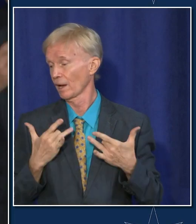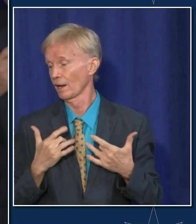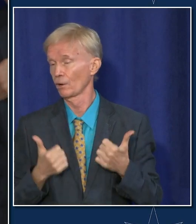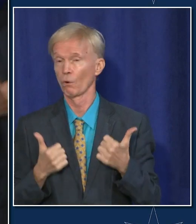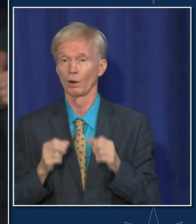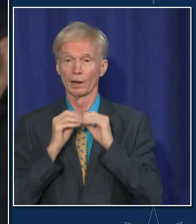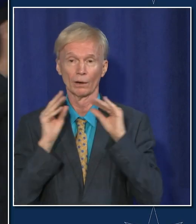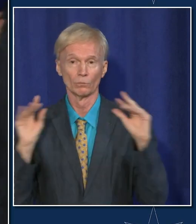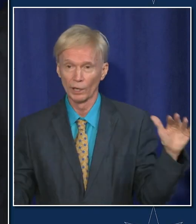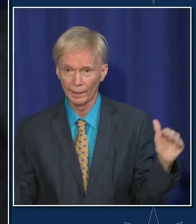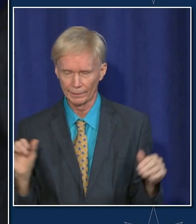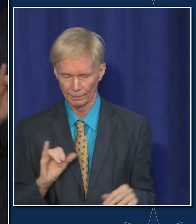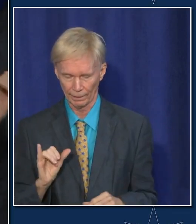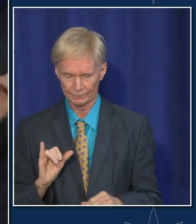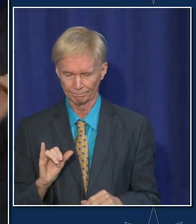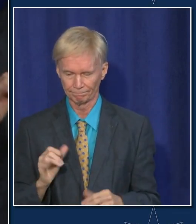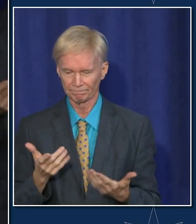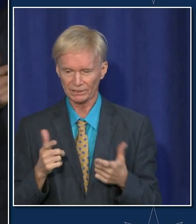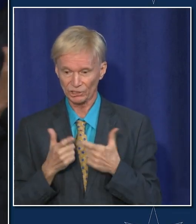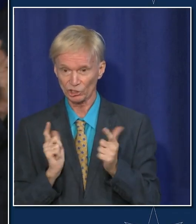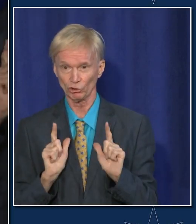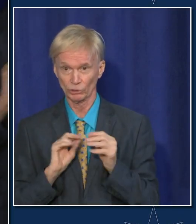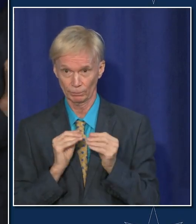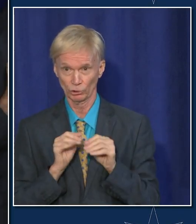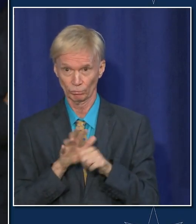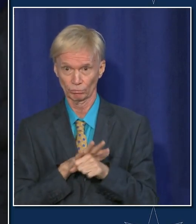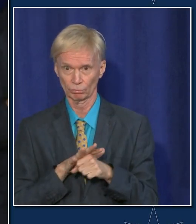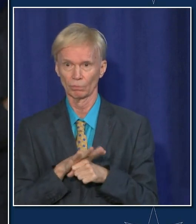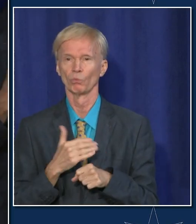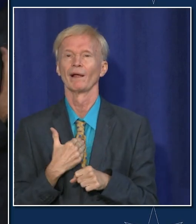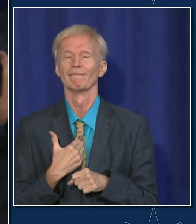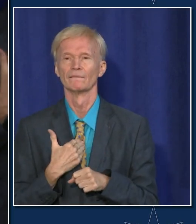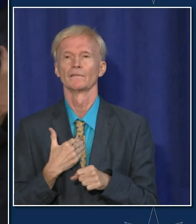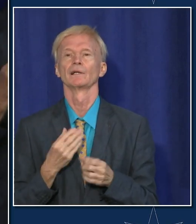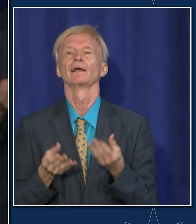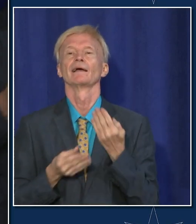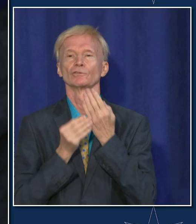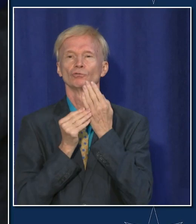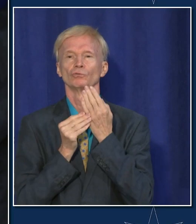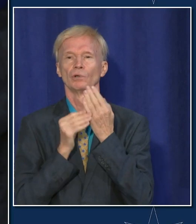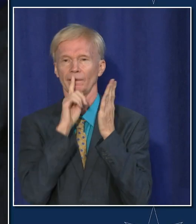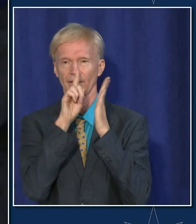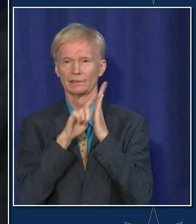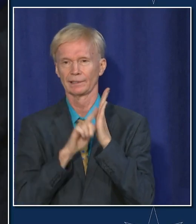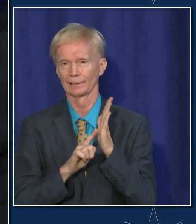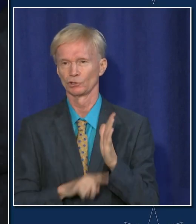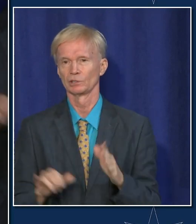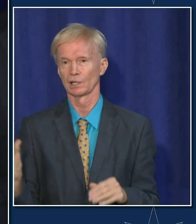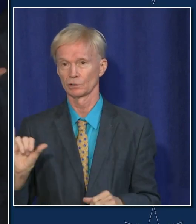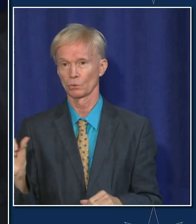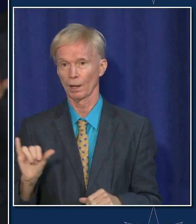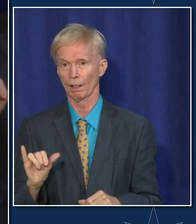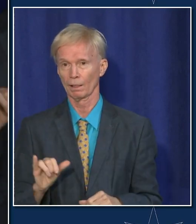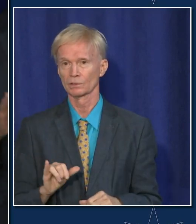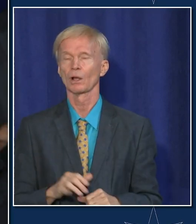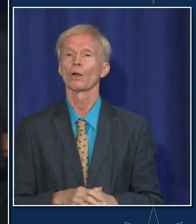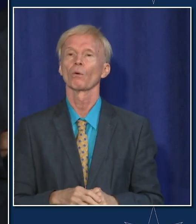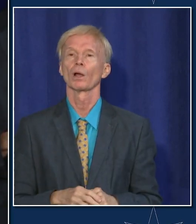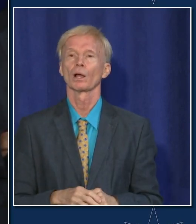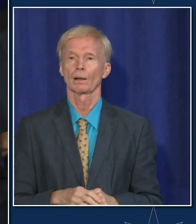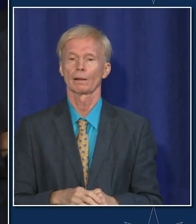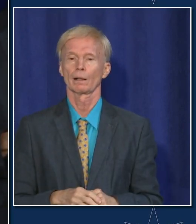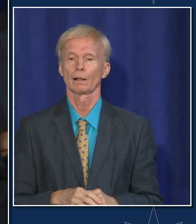where we're seeing a large cluster. We do extra investigations into those as well. So where you're talking